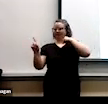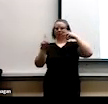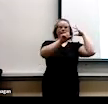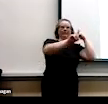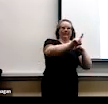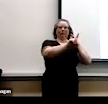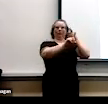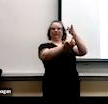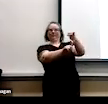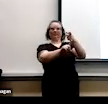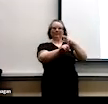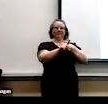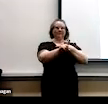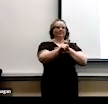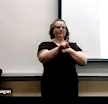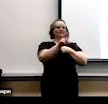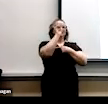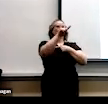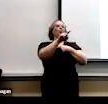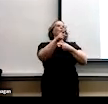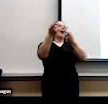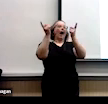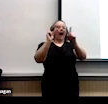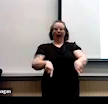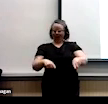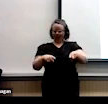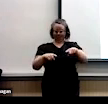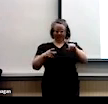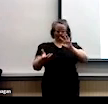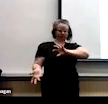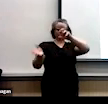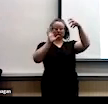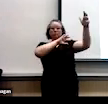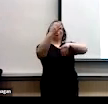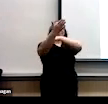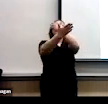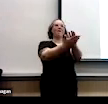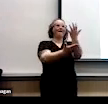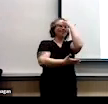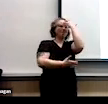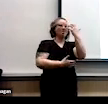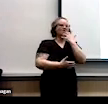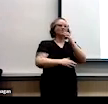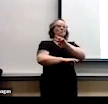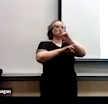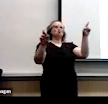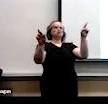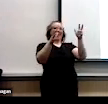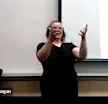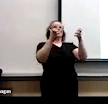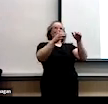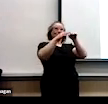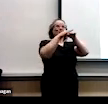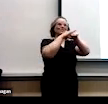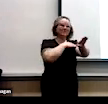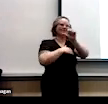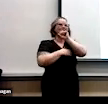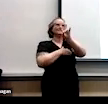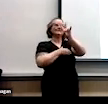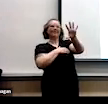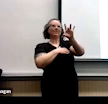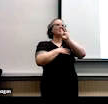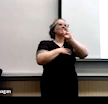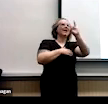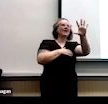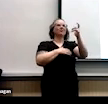a very difficult setup on the inpatient side for this patient population. Insufficient insurance coverage. We think we're immune to that in Canada, and we obviously